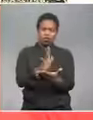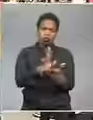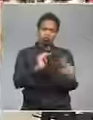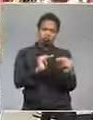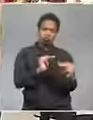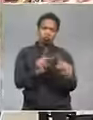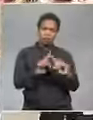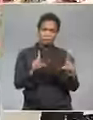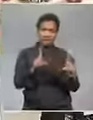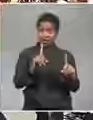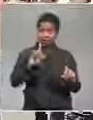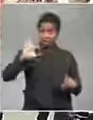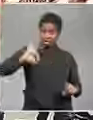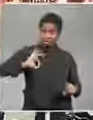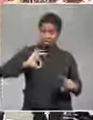them.